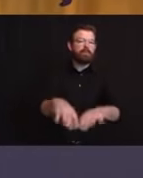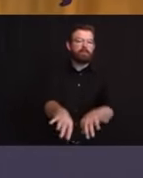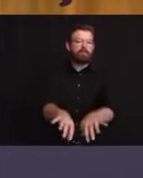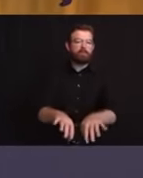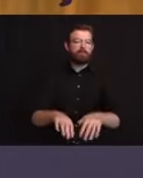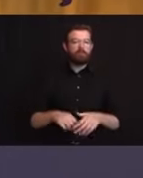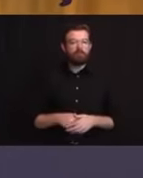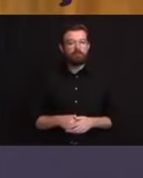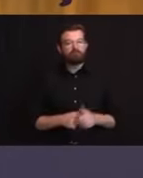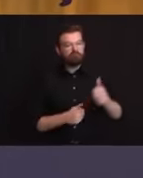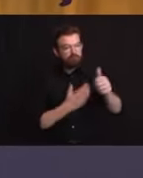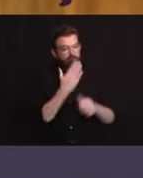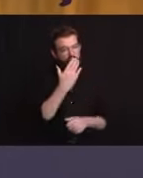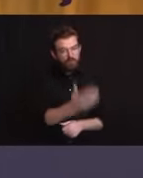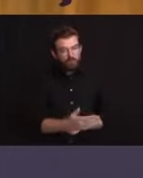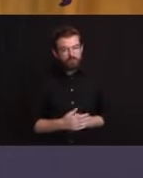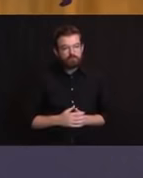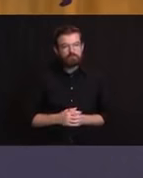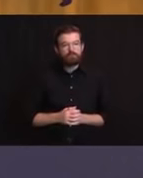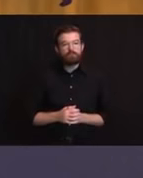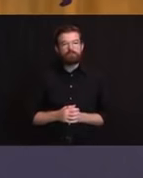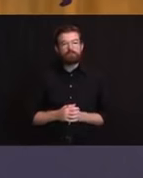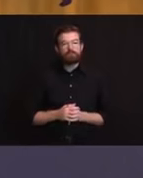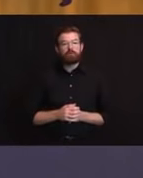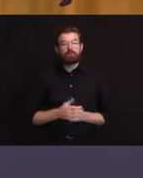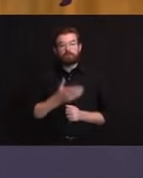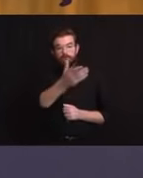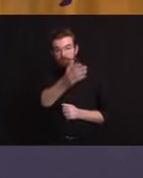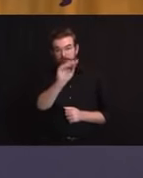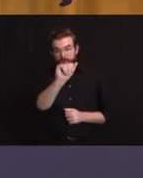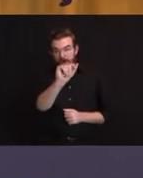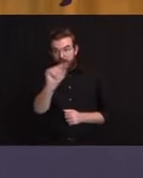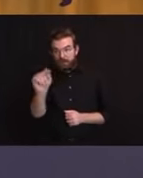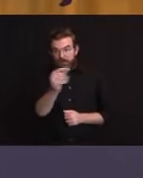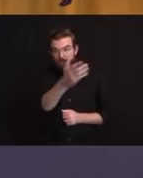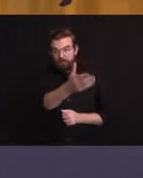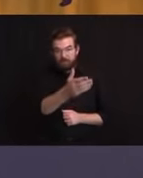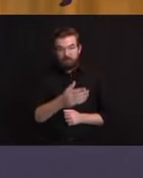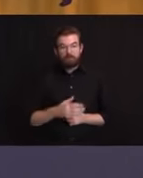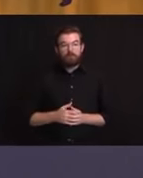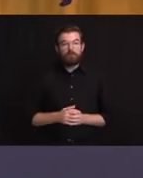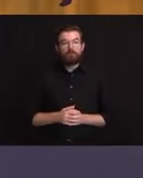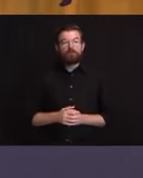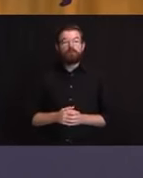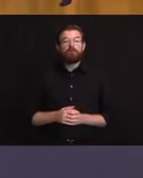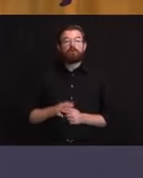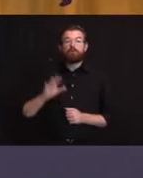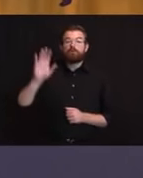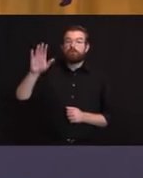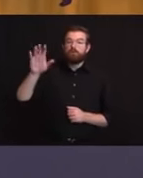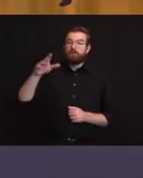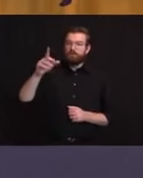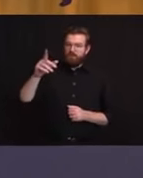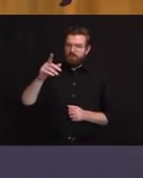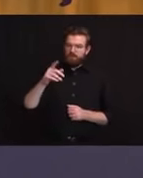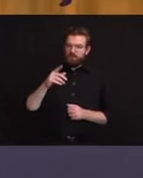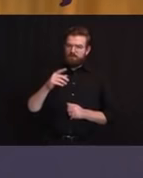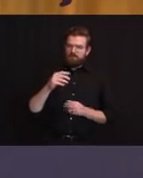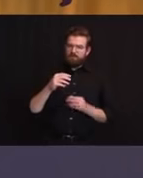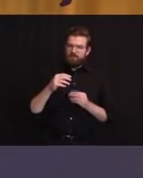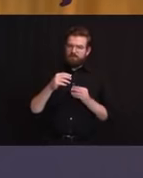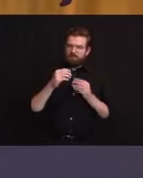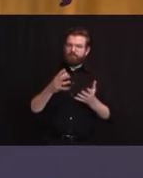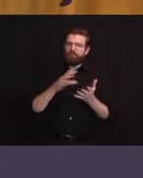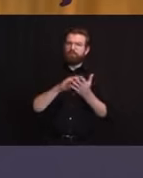you. Matt, thank you. So, Governor, you said that you're going to give students the option for remote learning, and that will be rolled out later